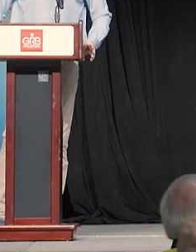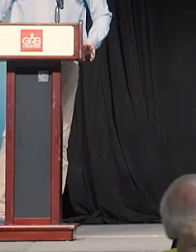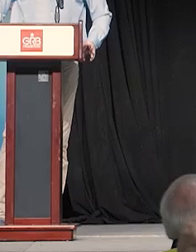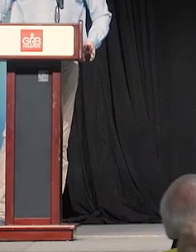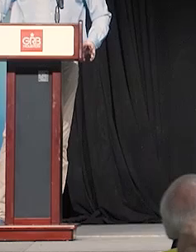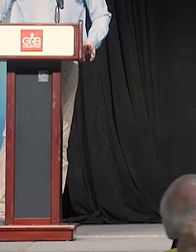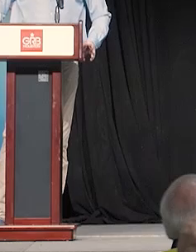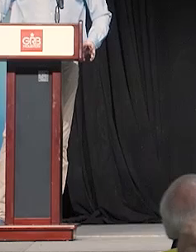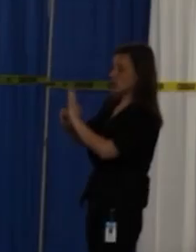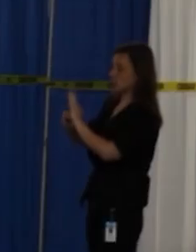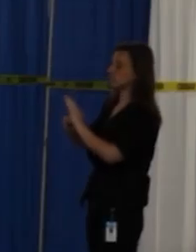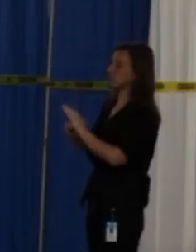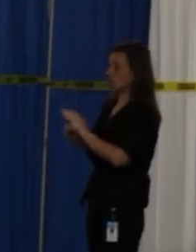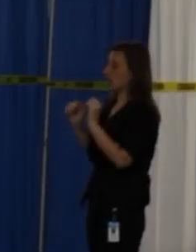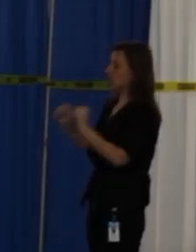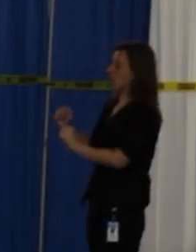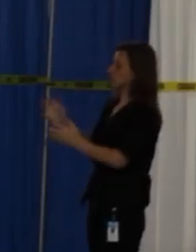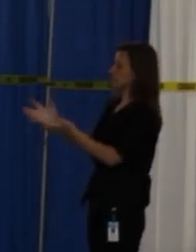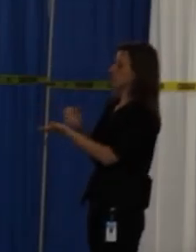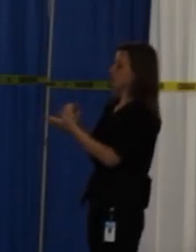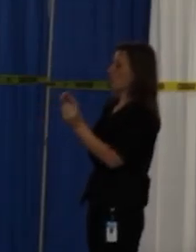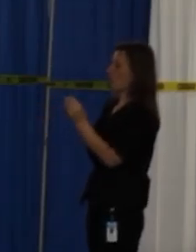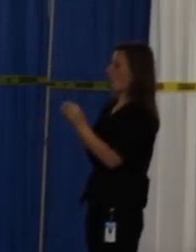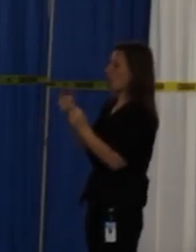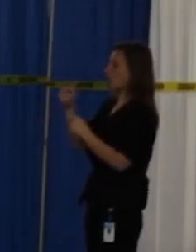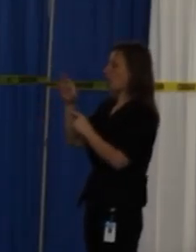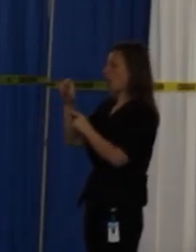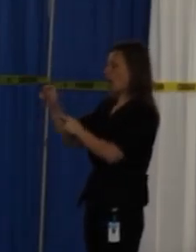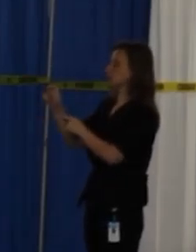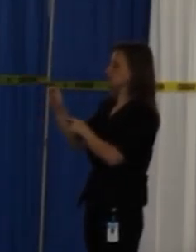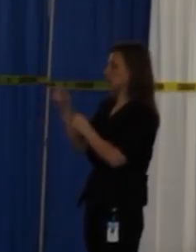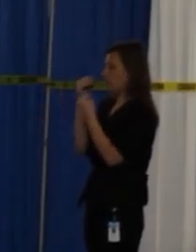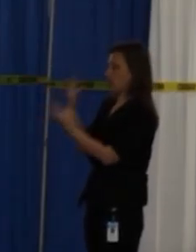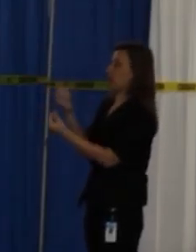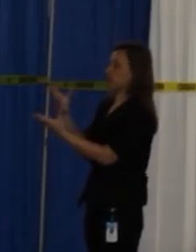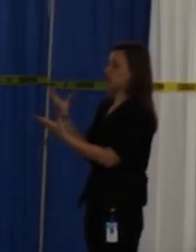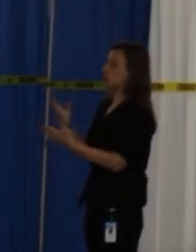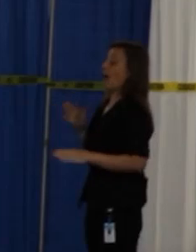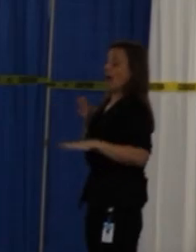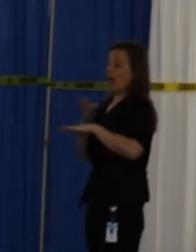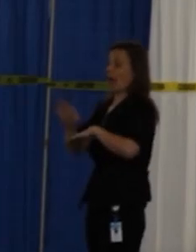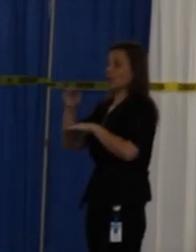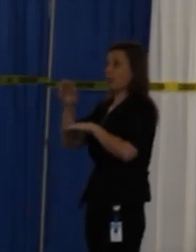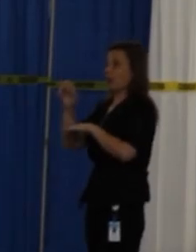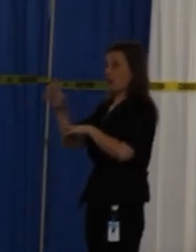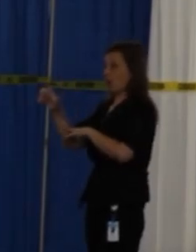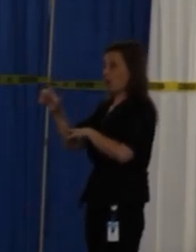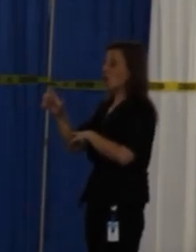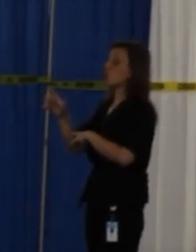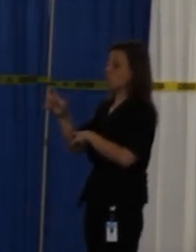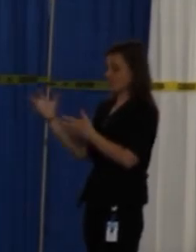more gust information. And so after the fact, we went and ran Beryl. And if we had